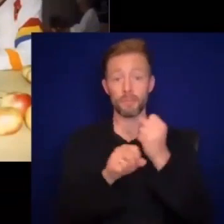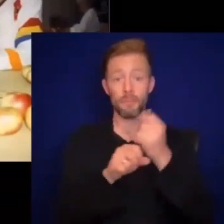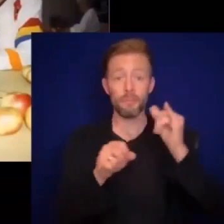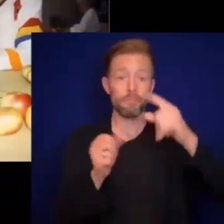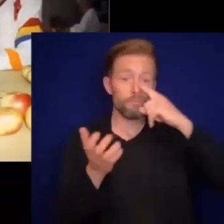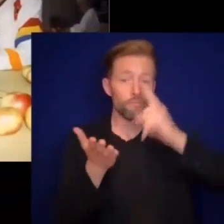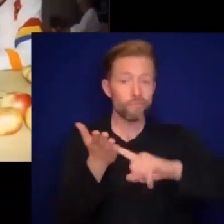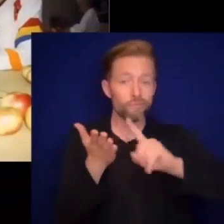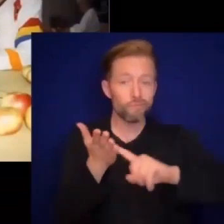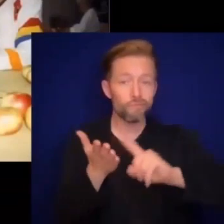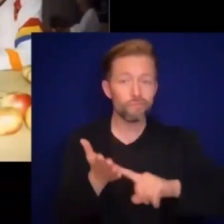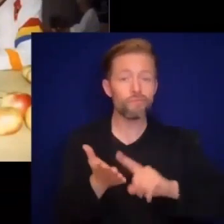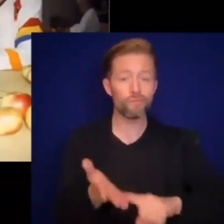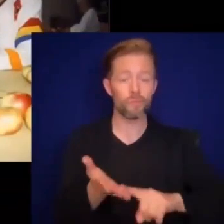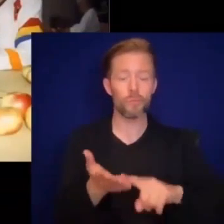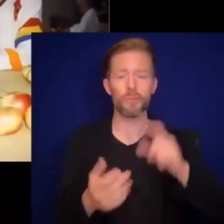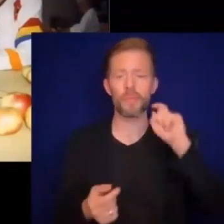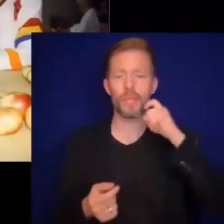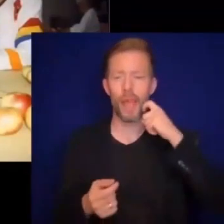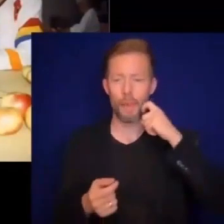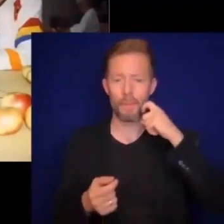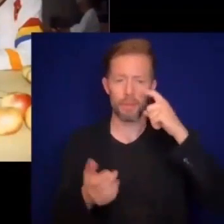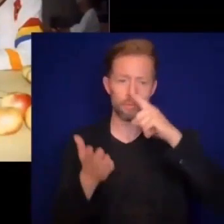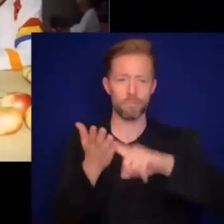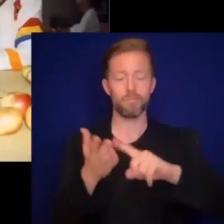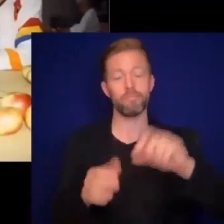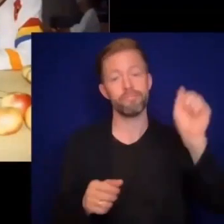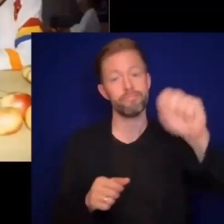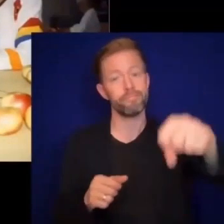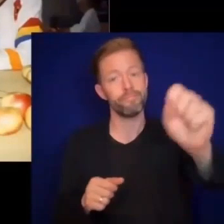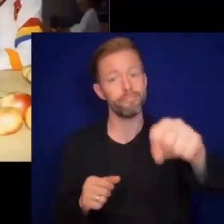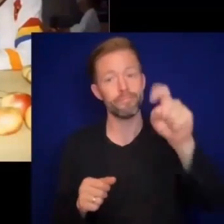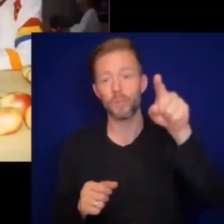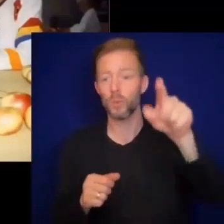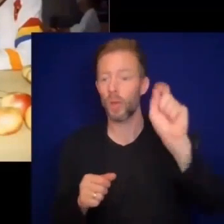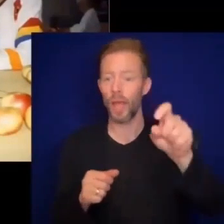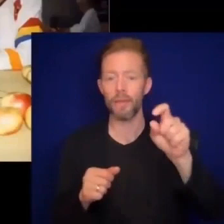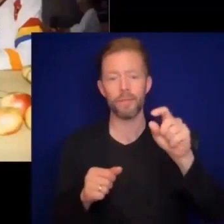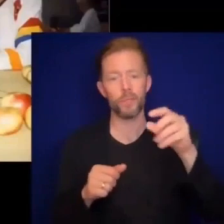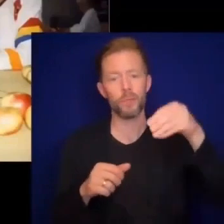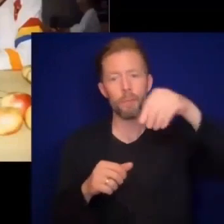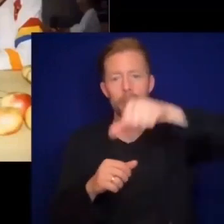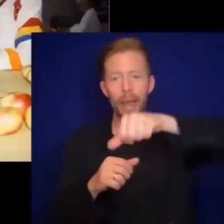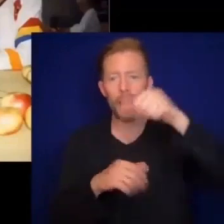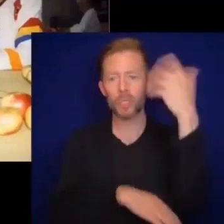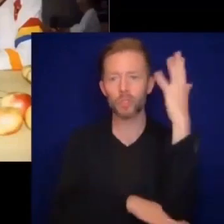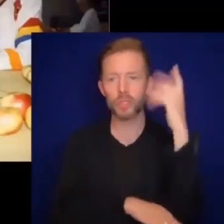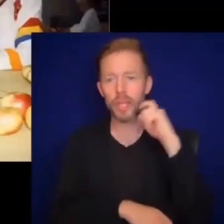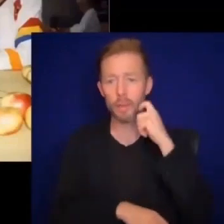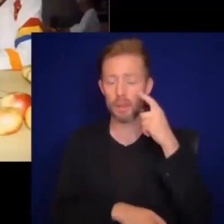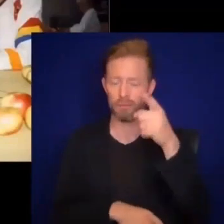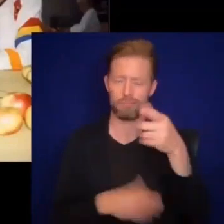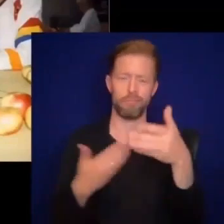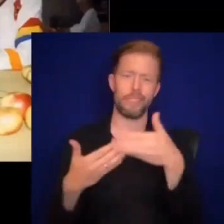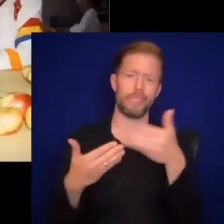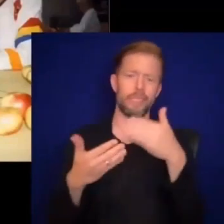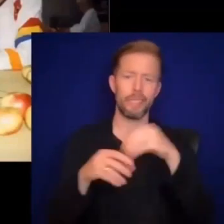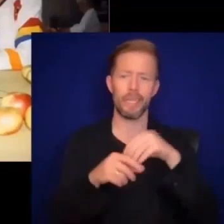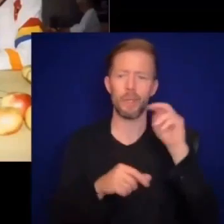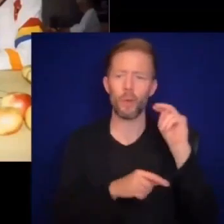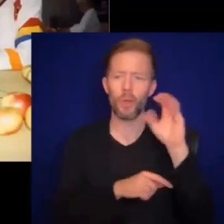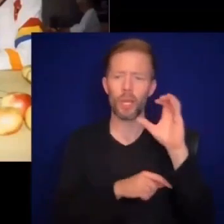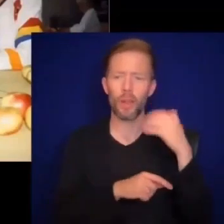the apple investigations. Yes, you need to plant an apple tree, but that is easy if you are in